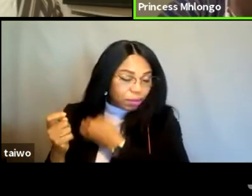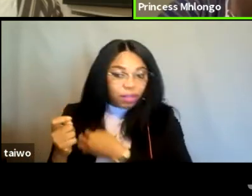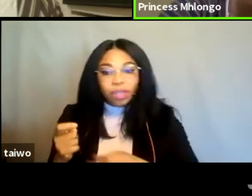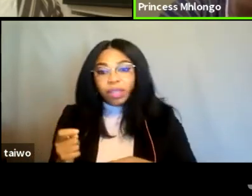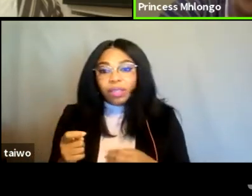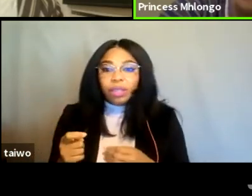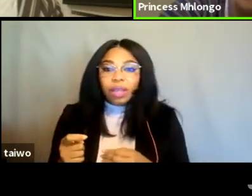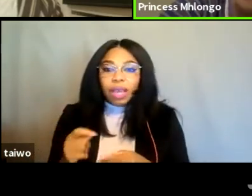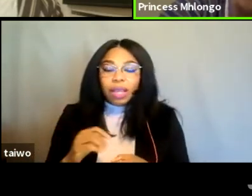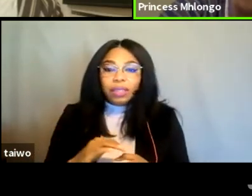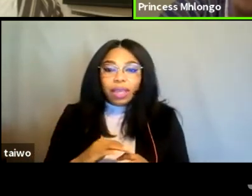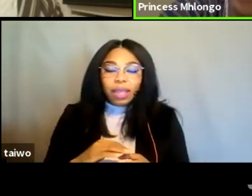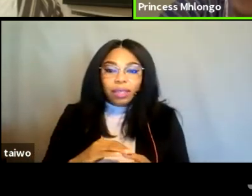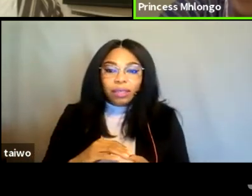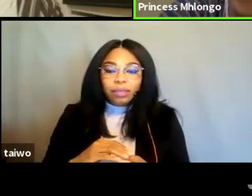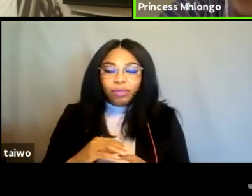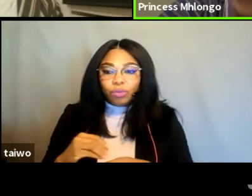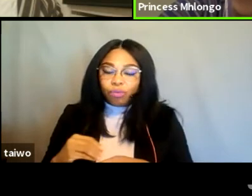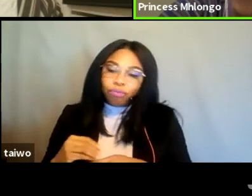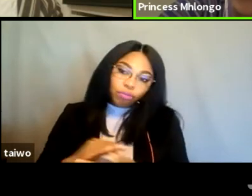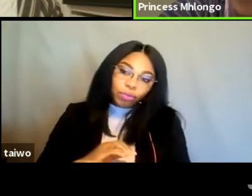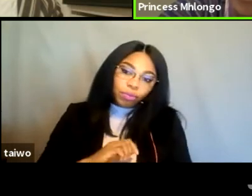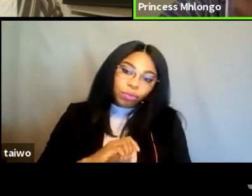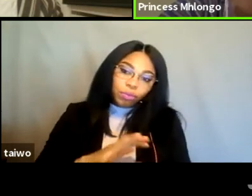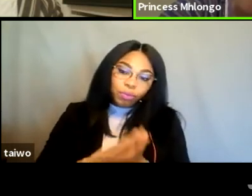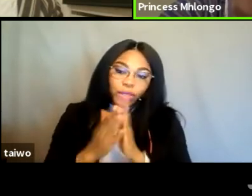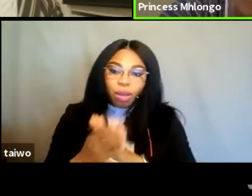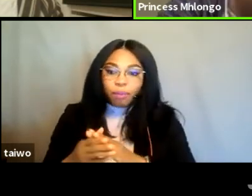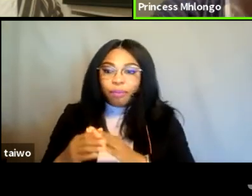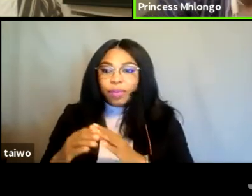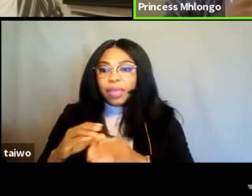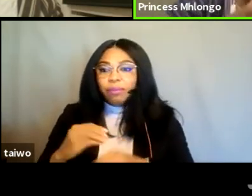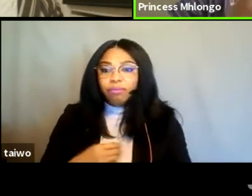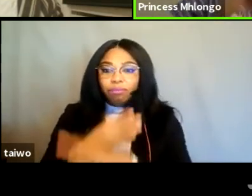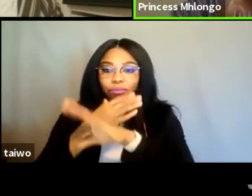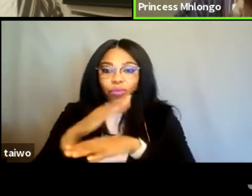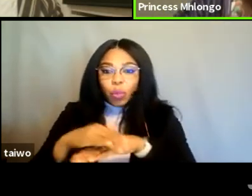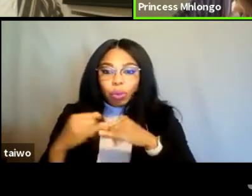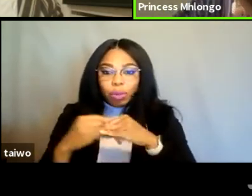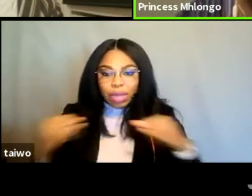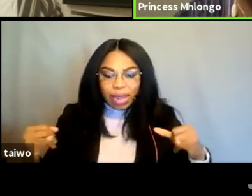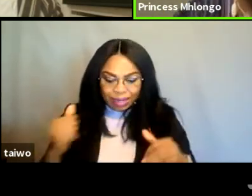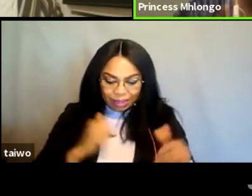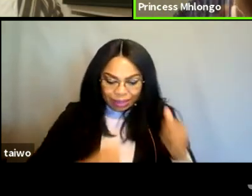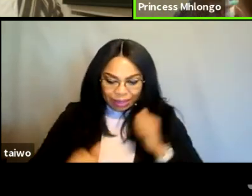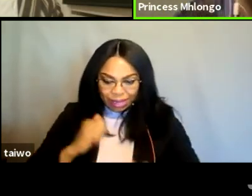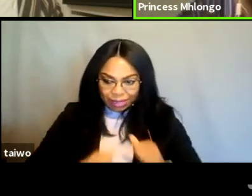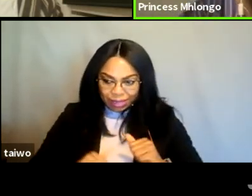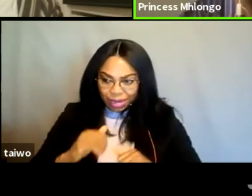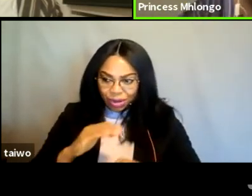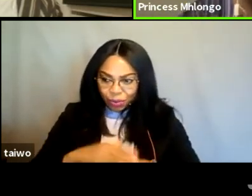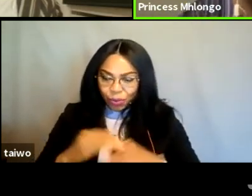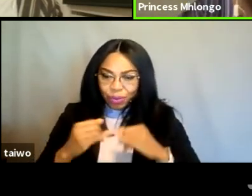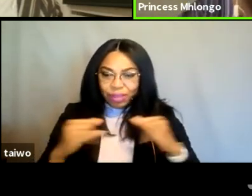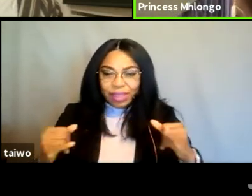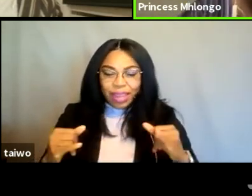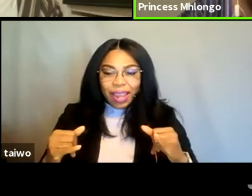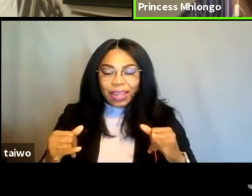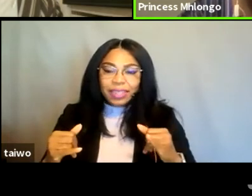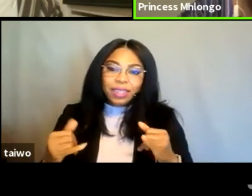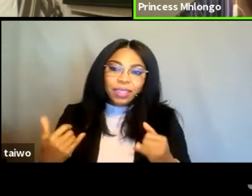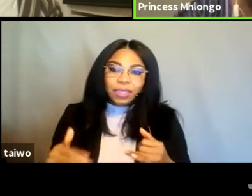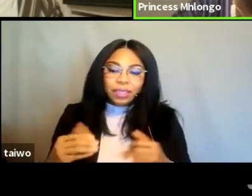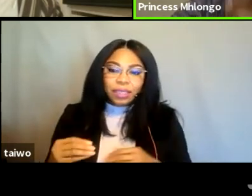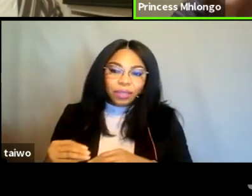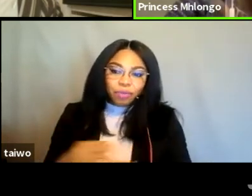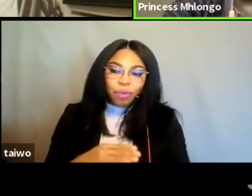going virtual, right? Because I think theater going virtual sort of brought about this interest for a